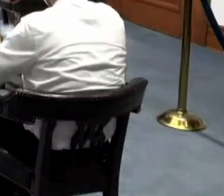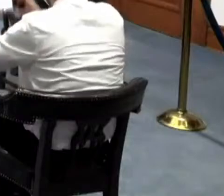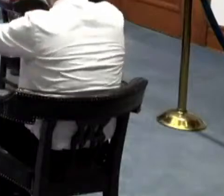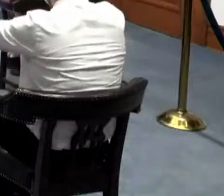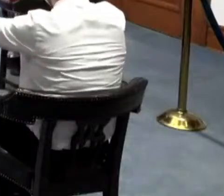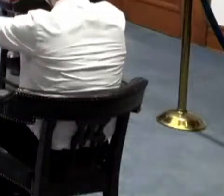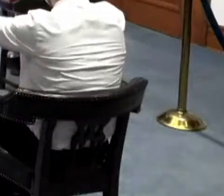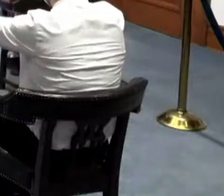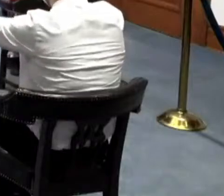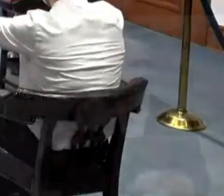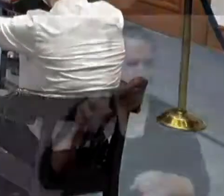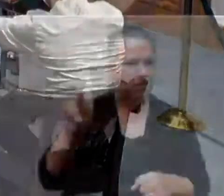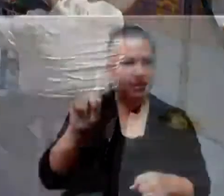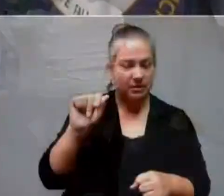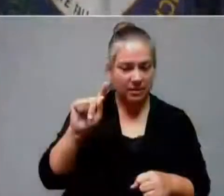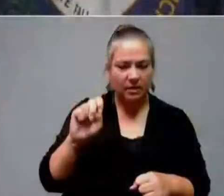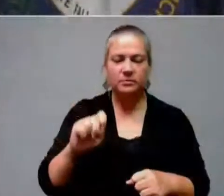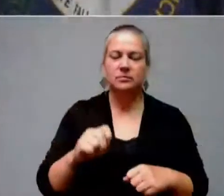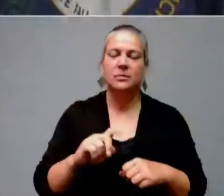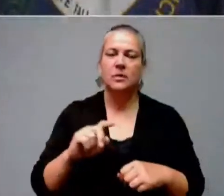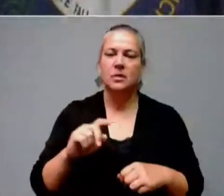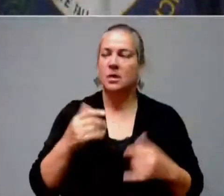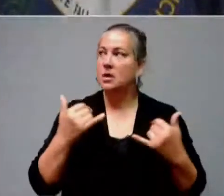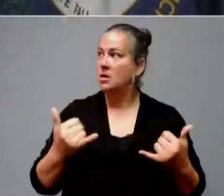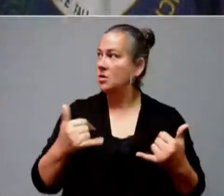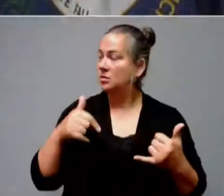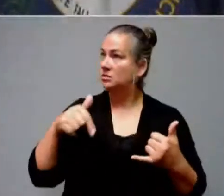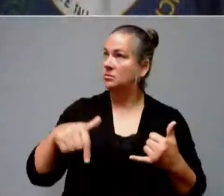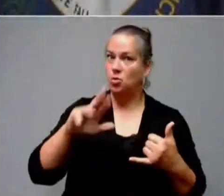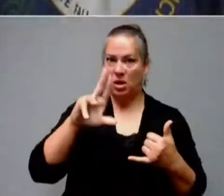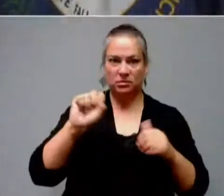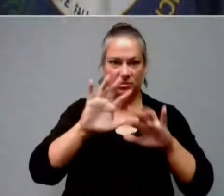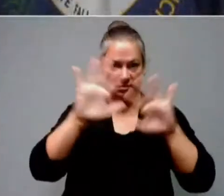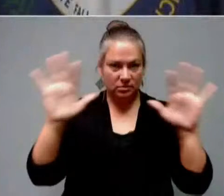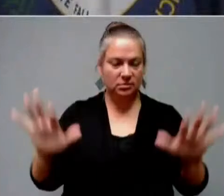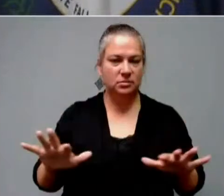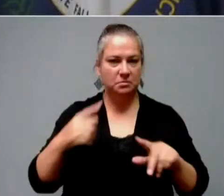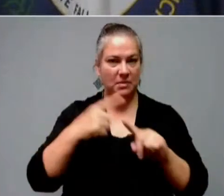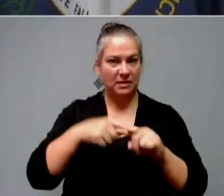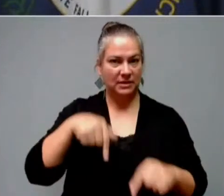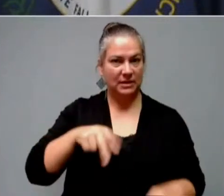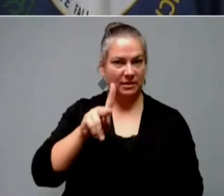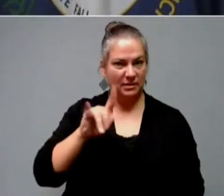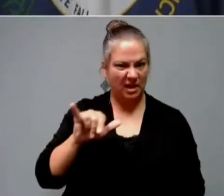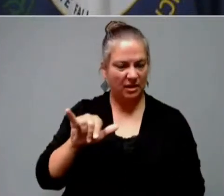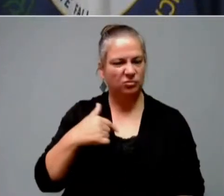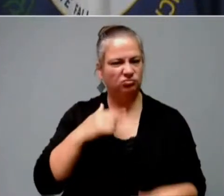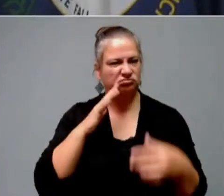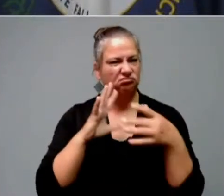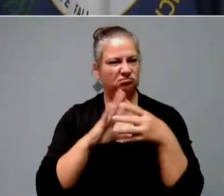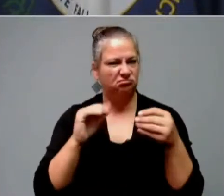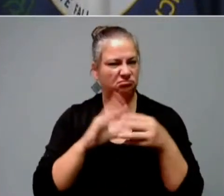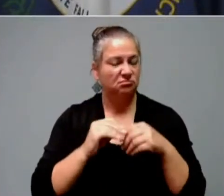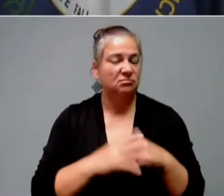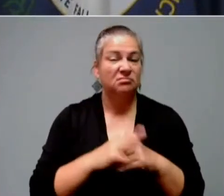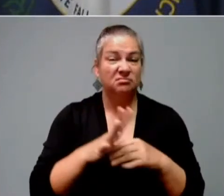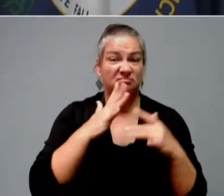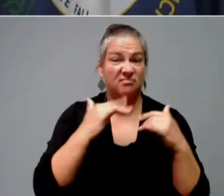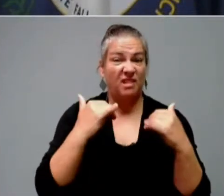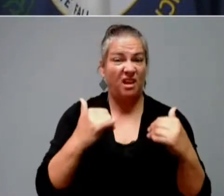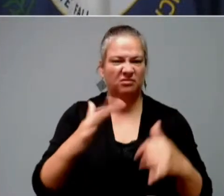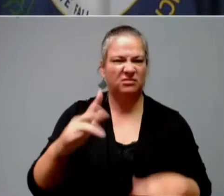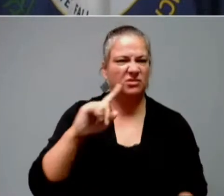are both as a country and as a state. The situation is serious and alarming, and we are rapidly